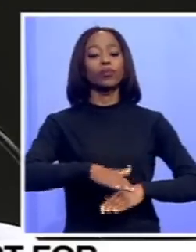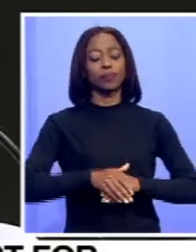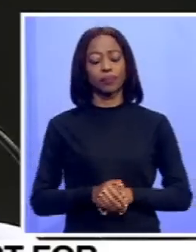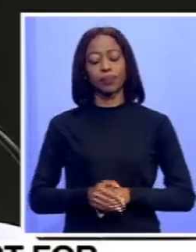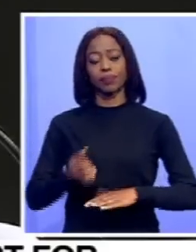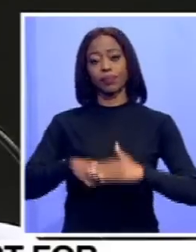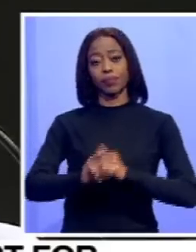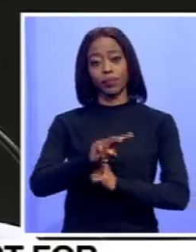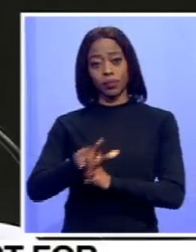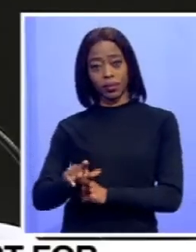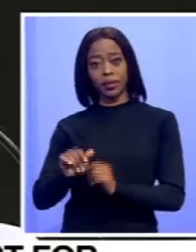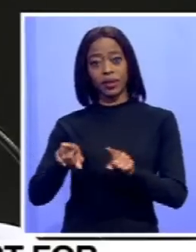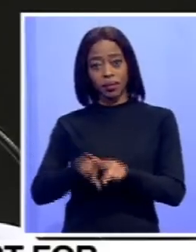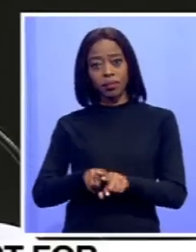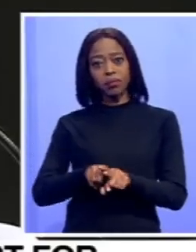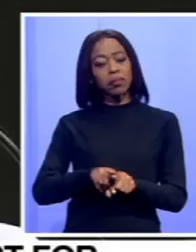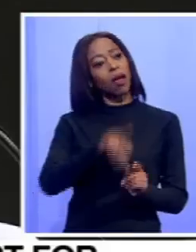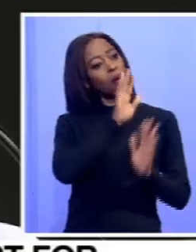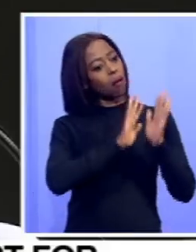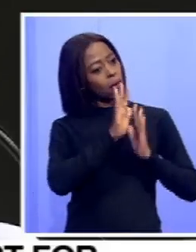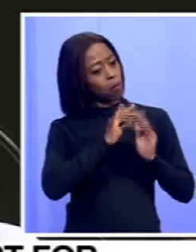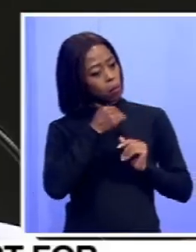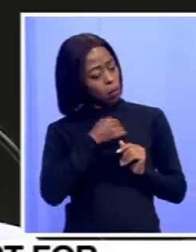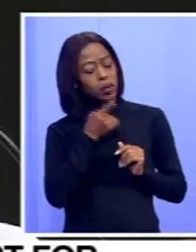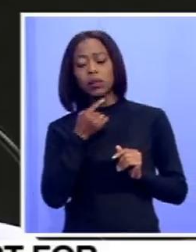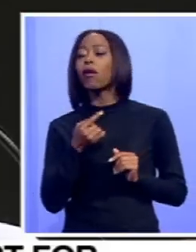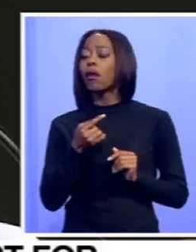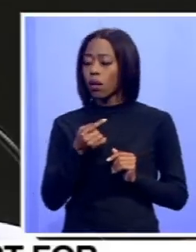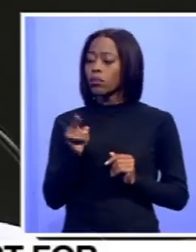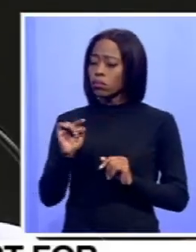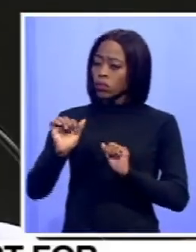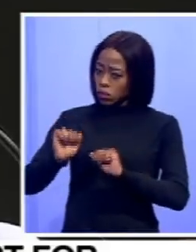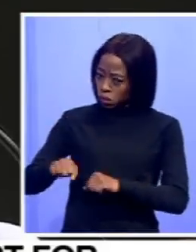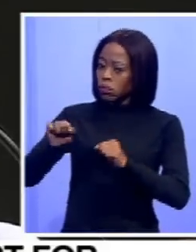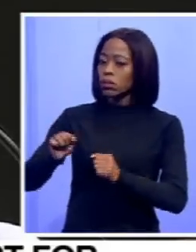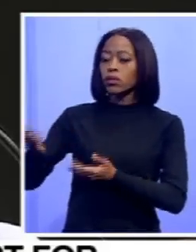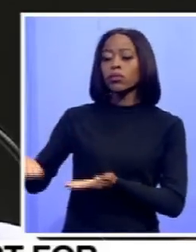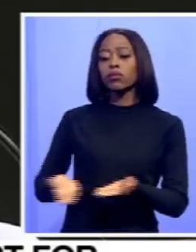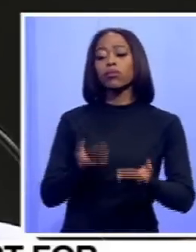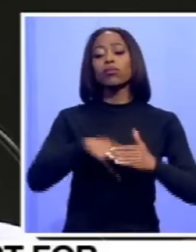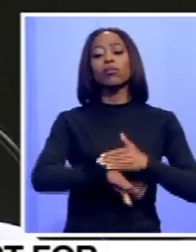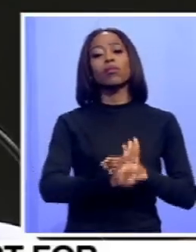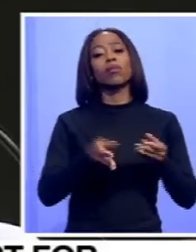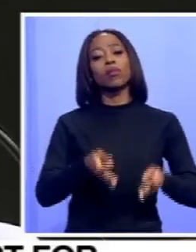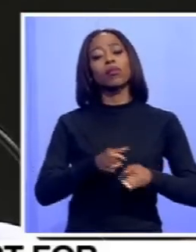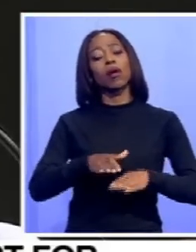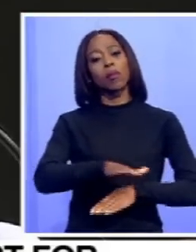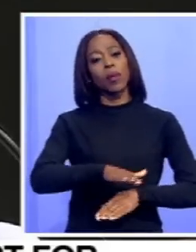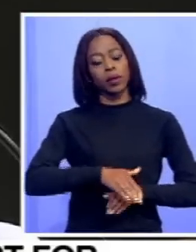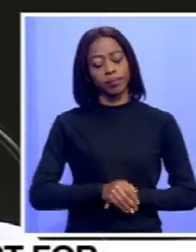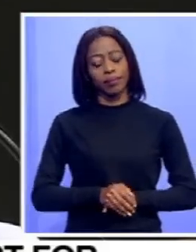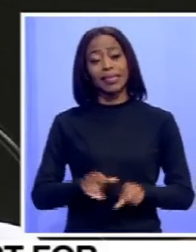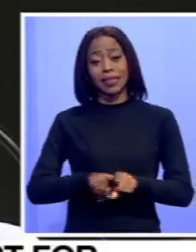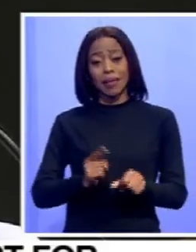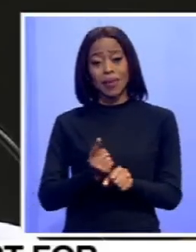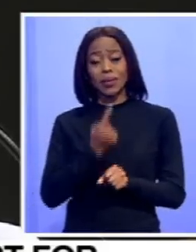He had in fact established from General Sam Sitlebani that they were entitled to enter the cemetery. Sub 28. He then repeated that even